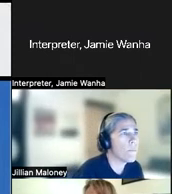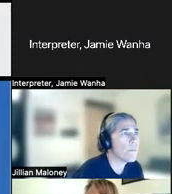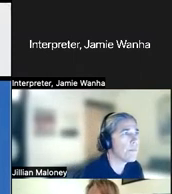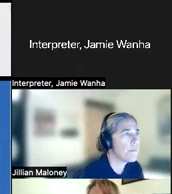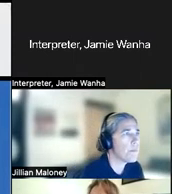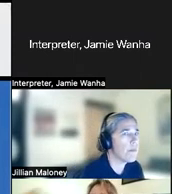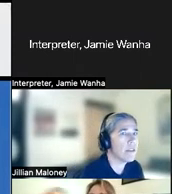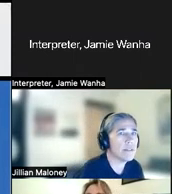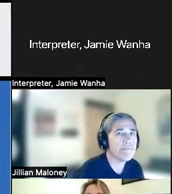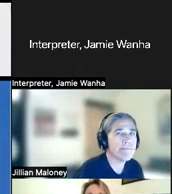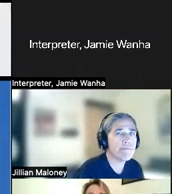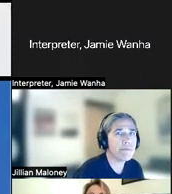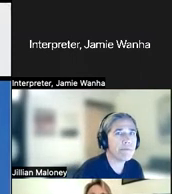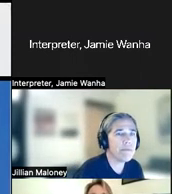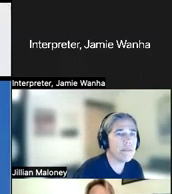Okay.